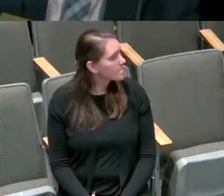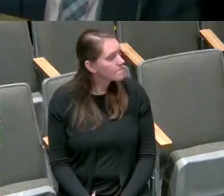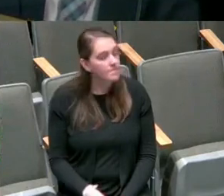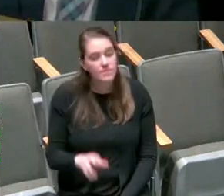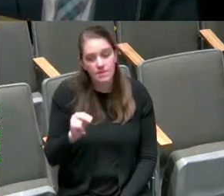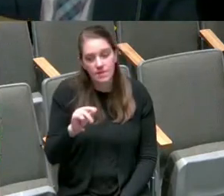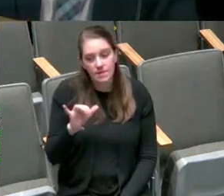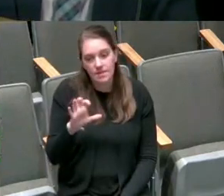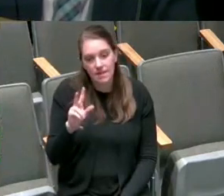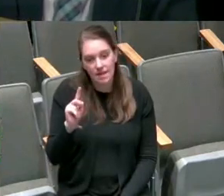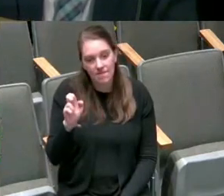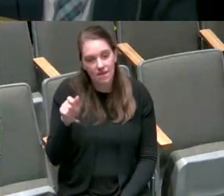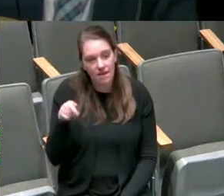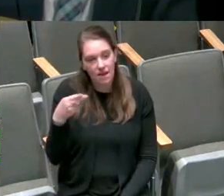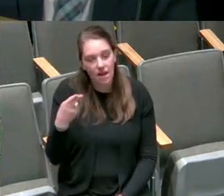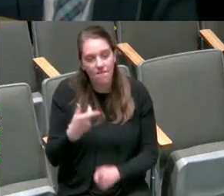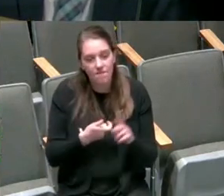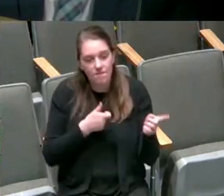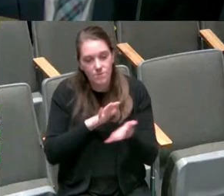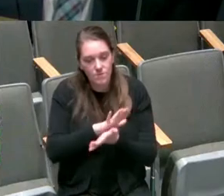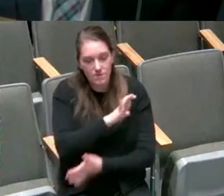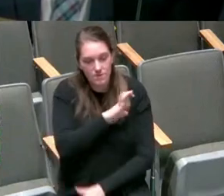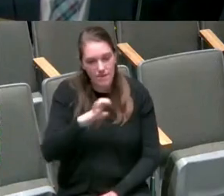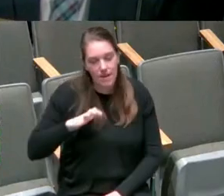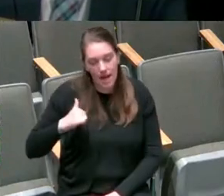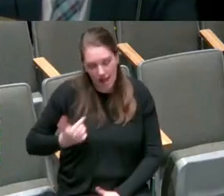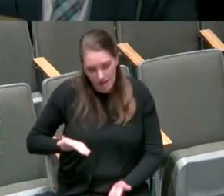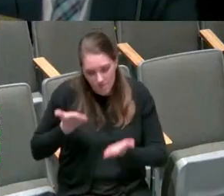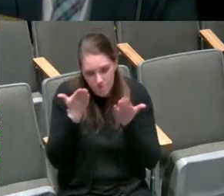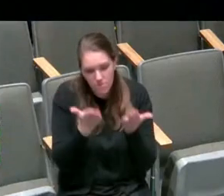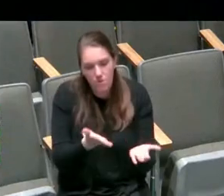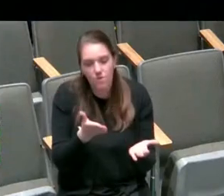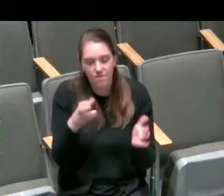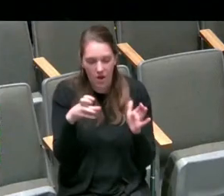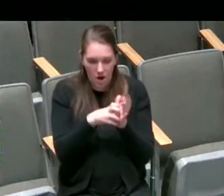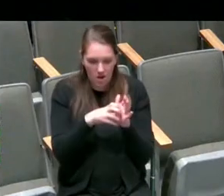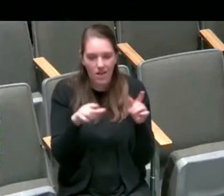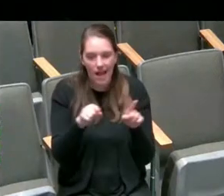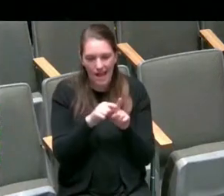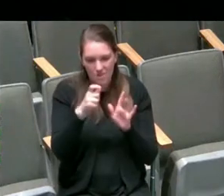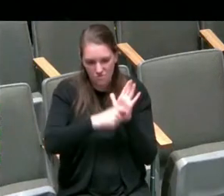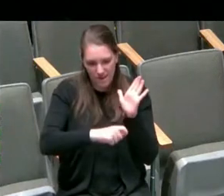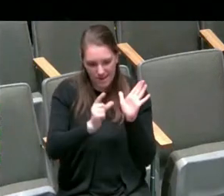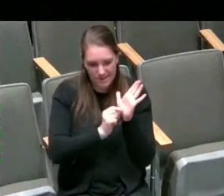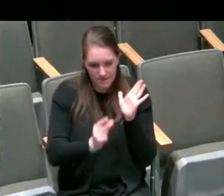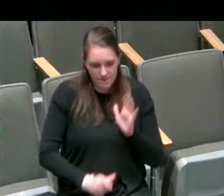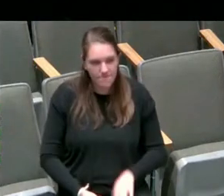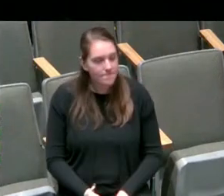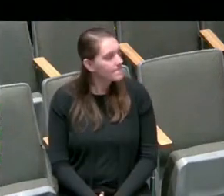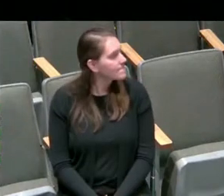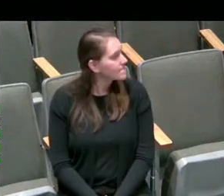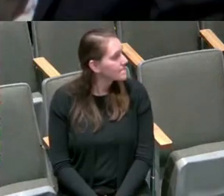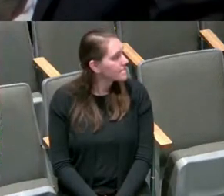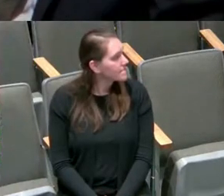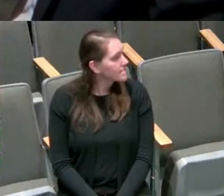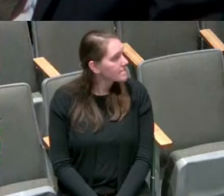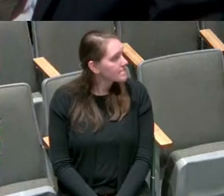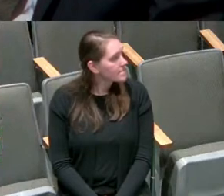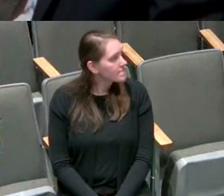Nancy Kavanaugh from the school committee I moved the article as written if you want